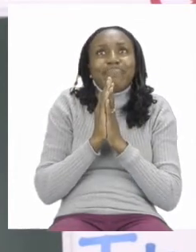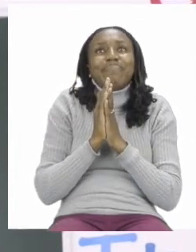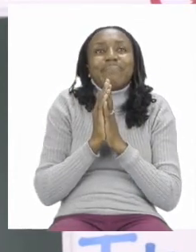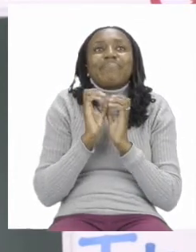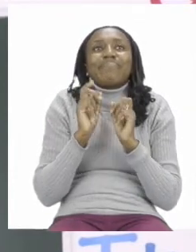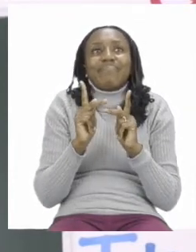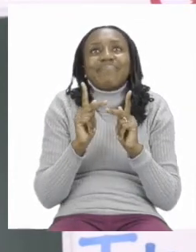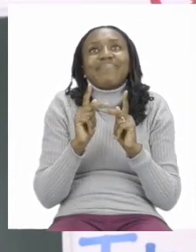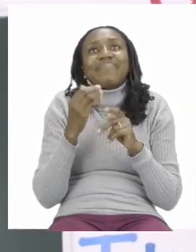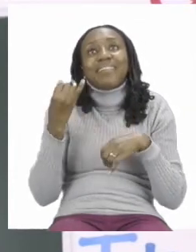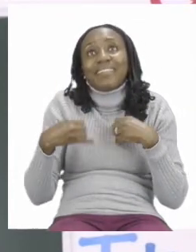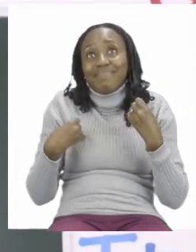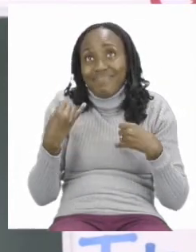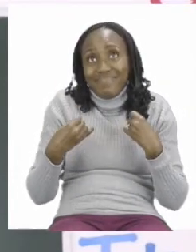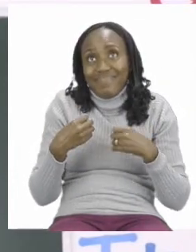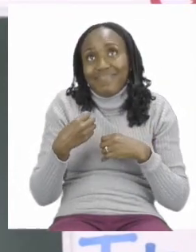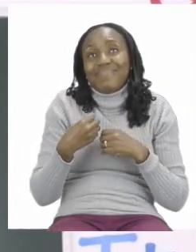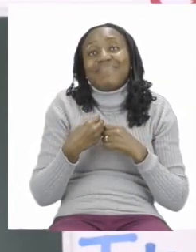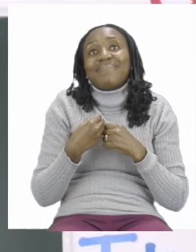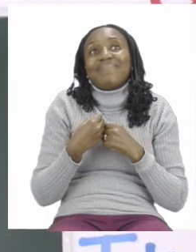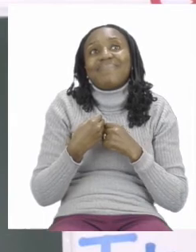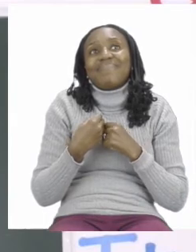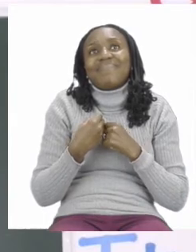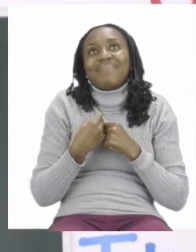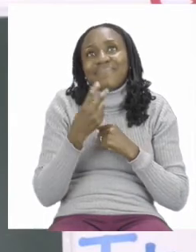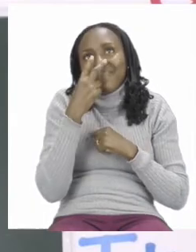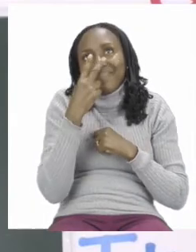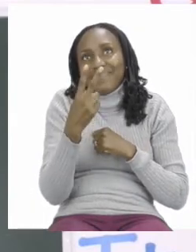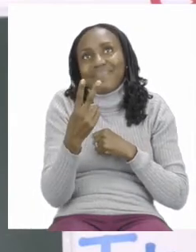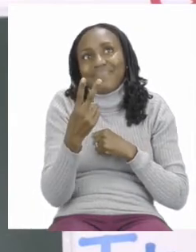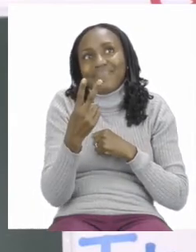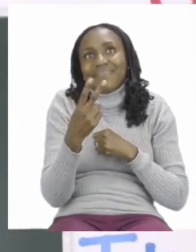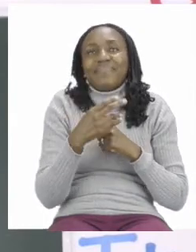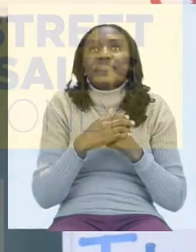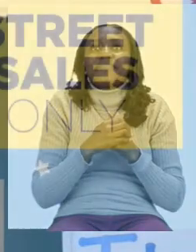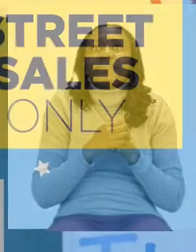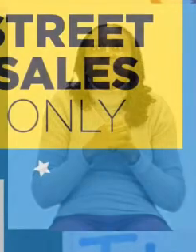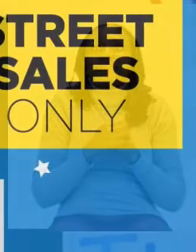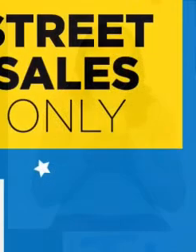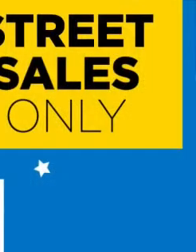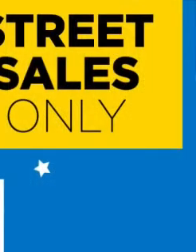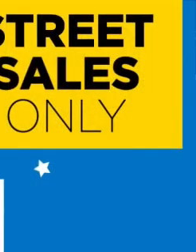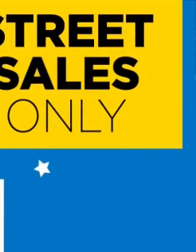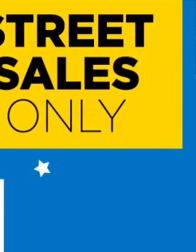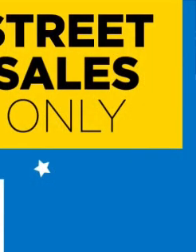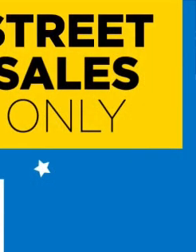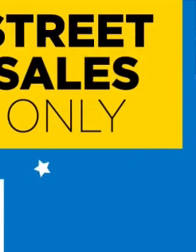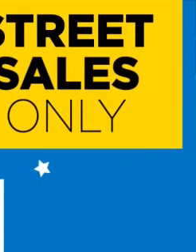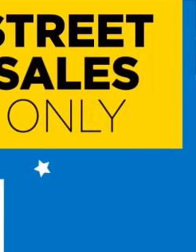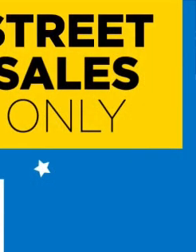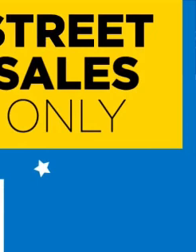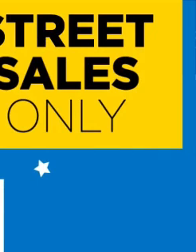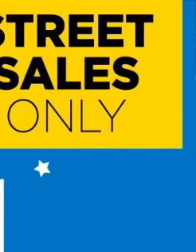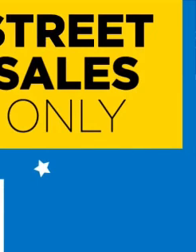time, have fun naming and labeling the animals, and I'll see you when you're done after the advert break. Follow us on MyZone